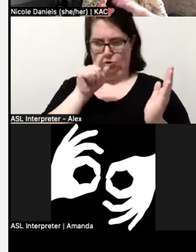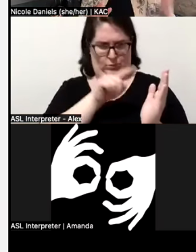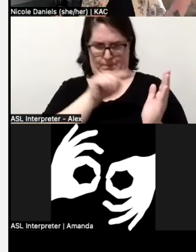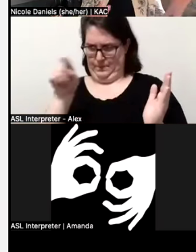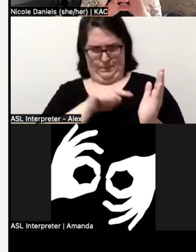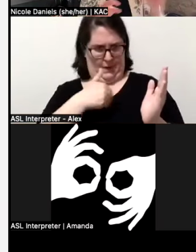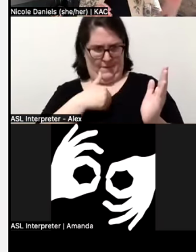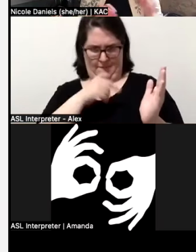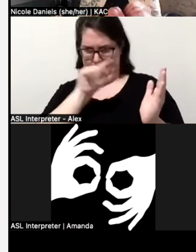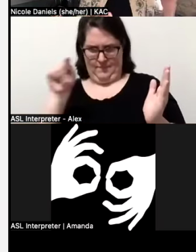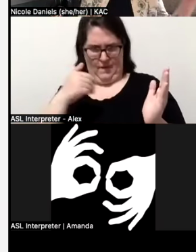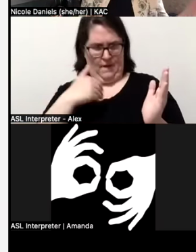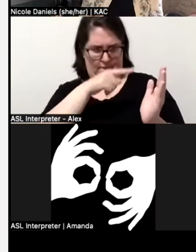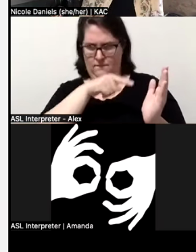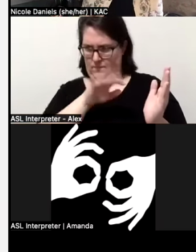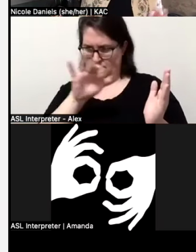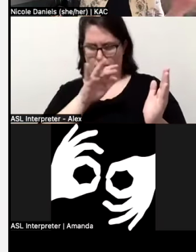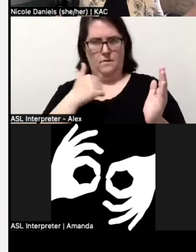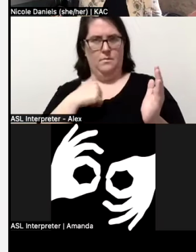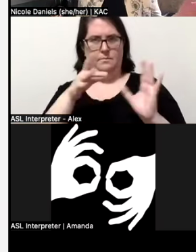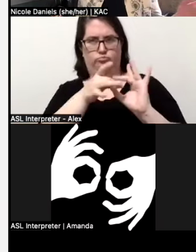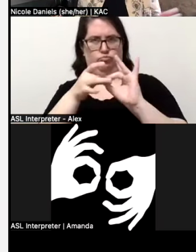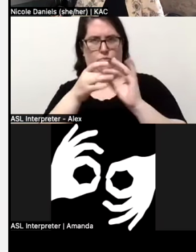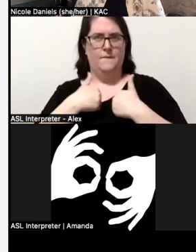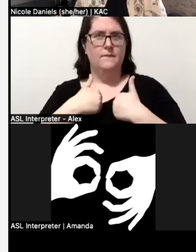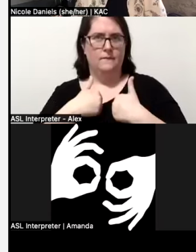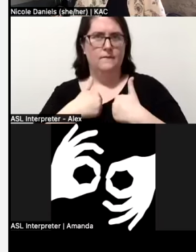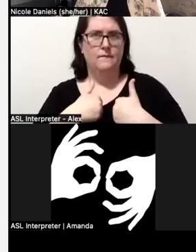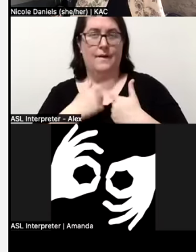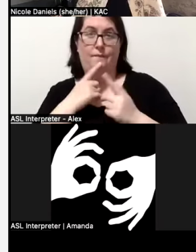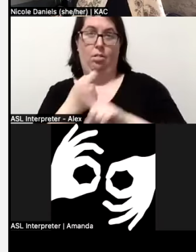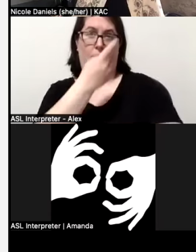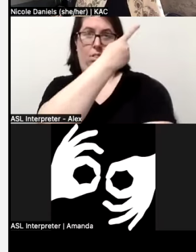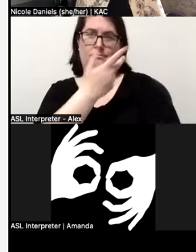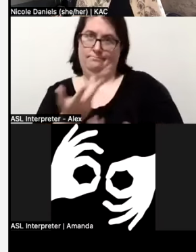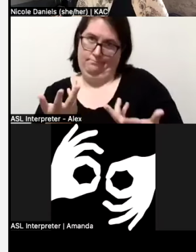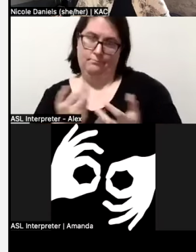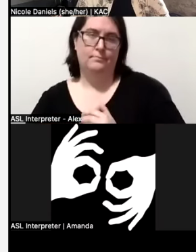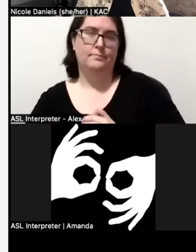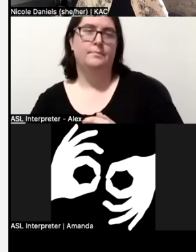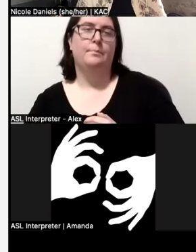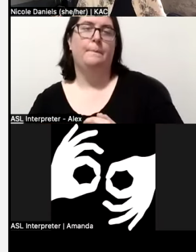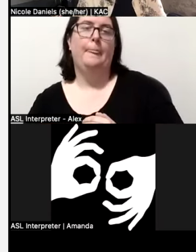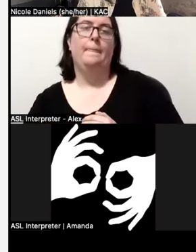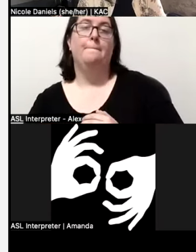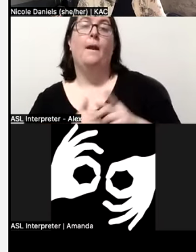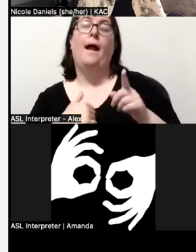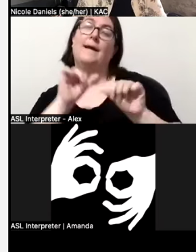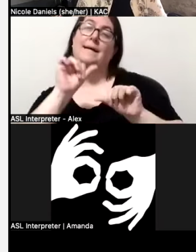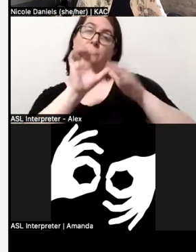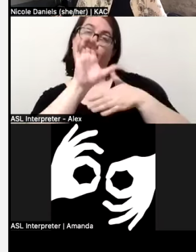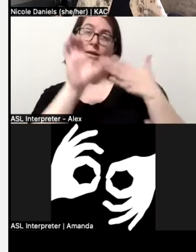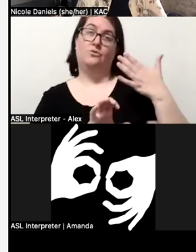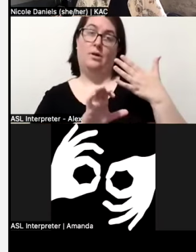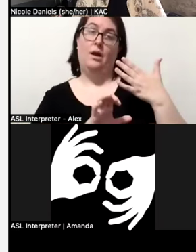haven't lost that thread and that connection to the program. You want to also refer to the assessment criteria